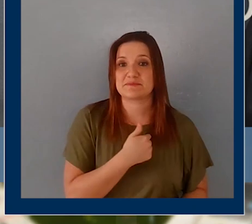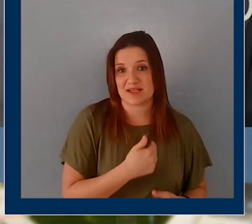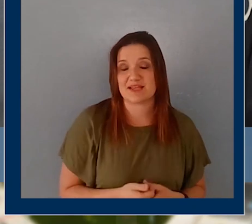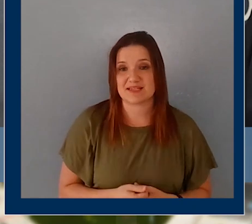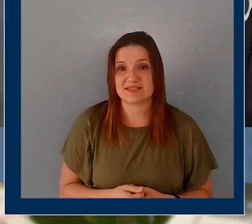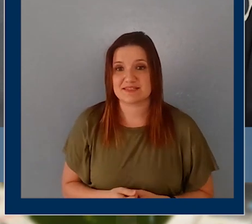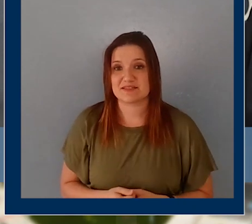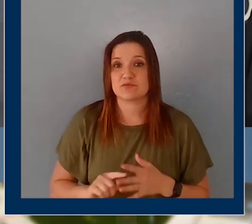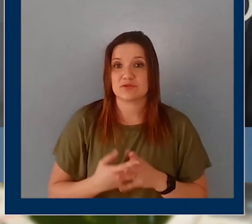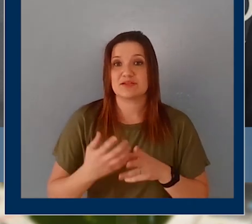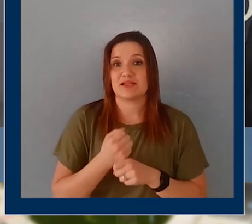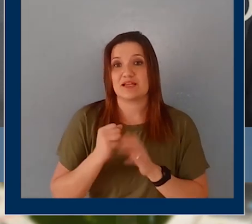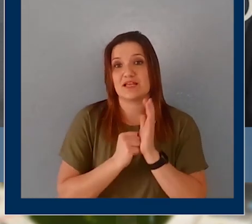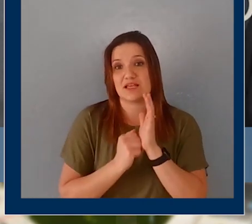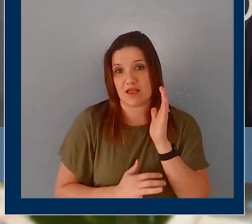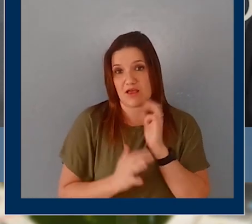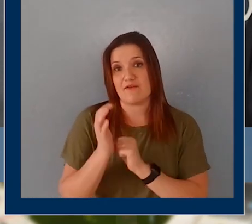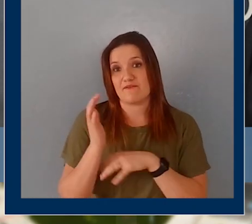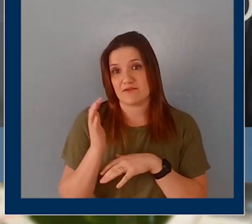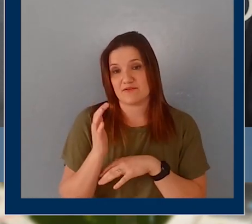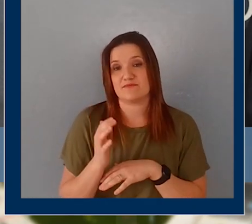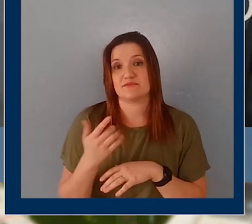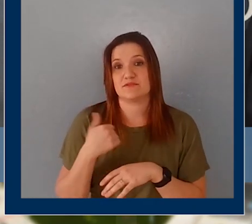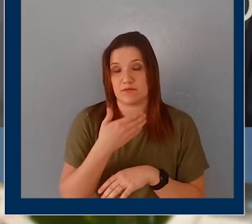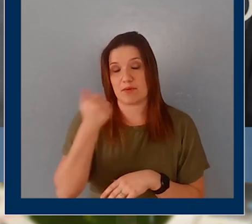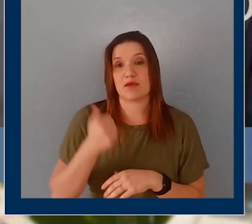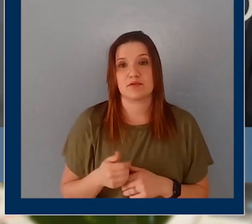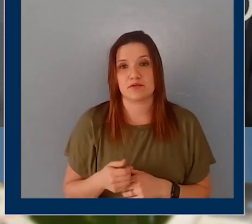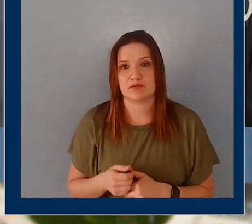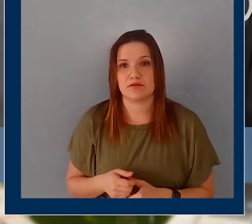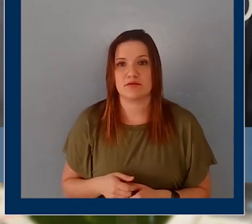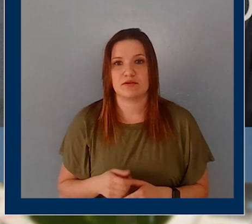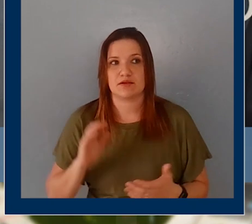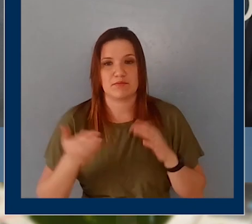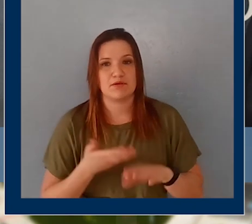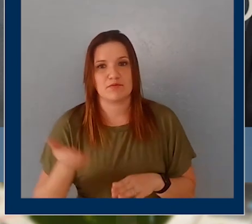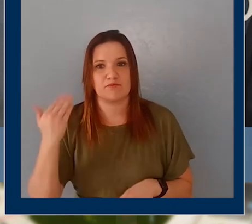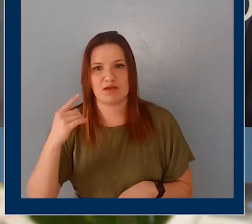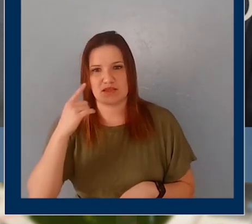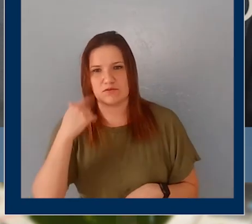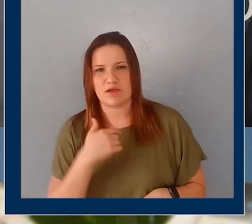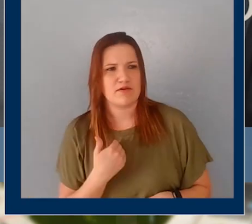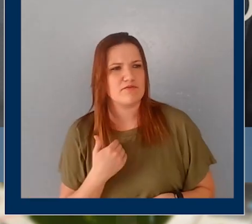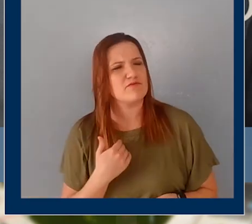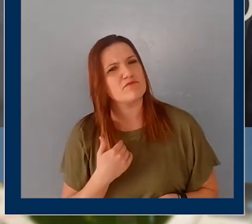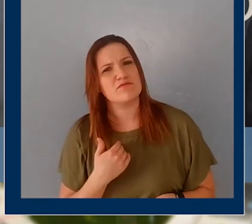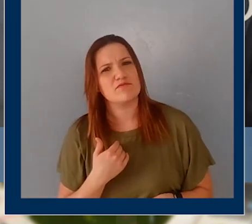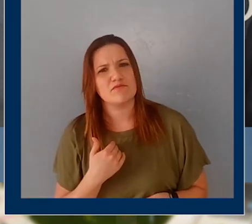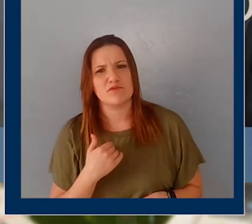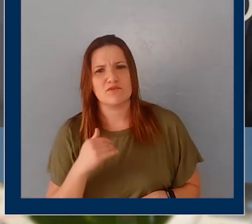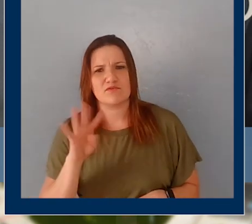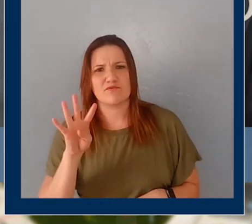week, but we put a request in. And the last time we put a request in, we got some broken down,